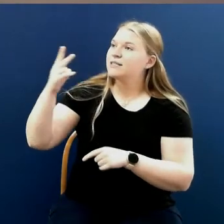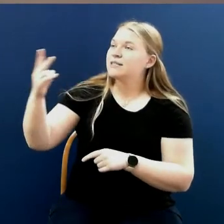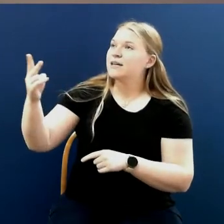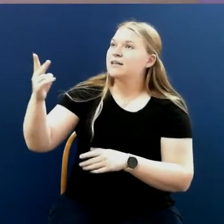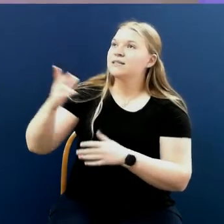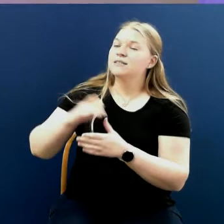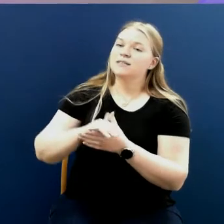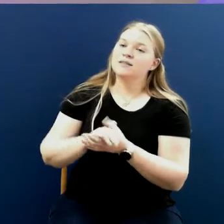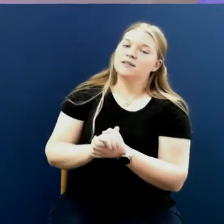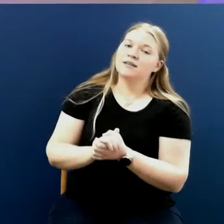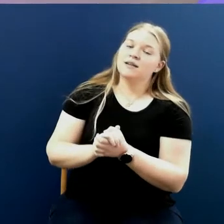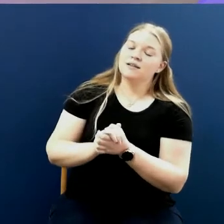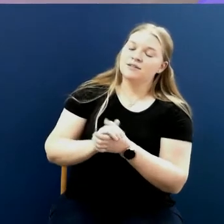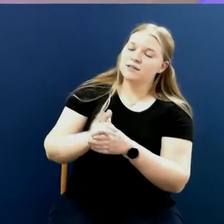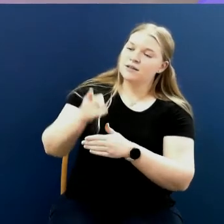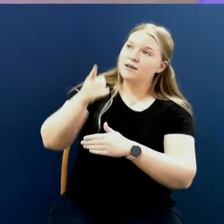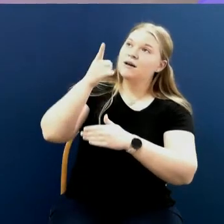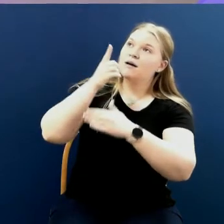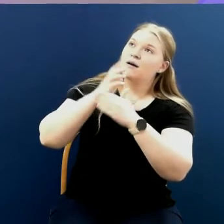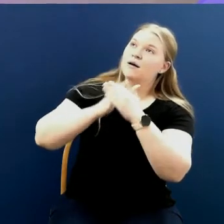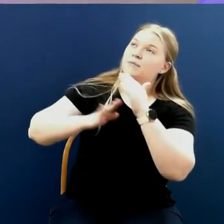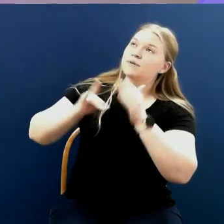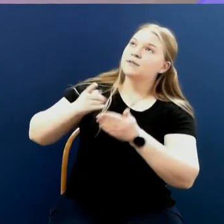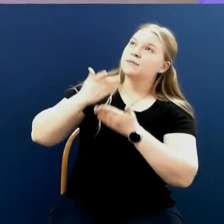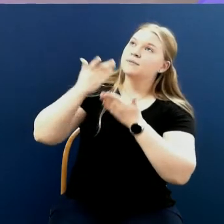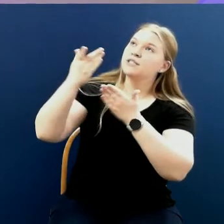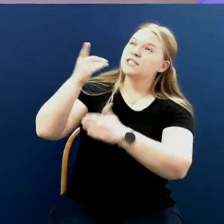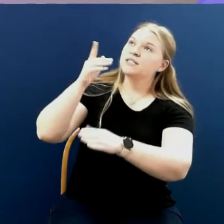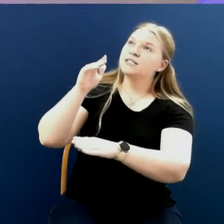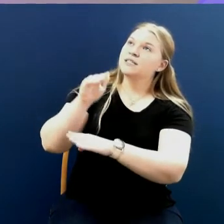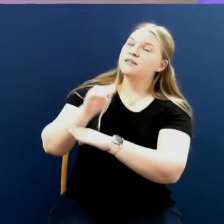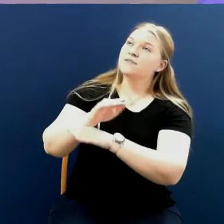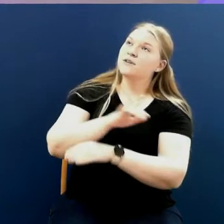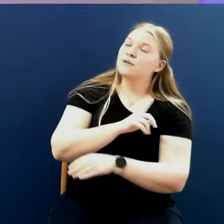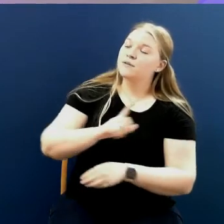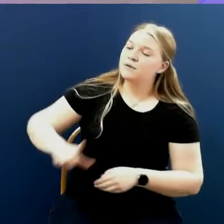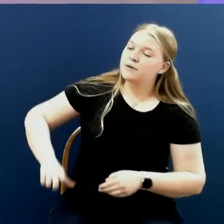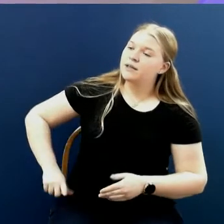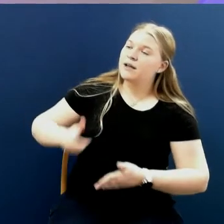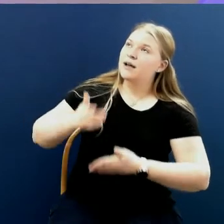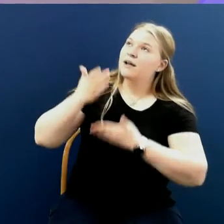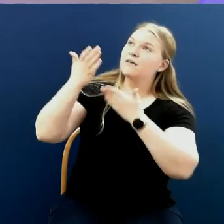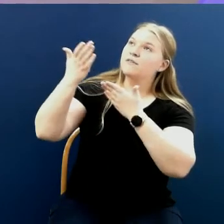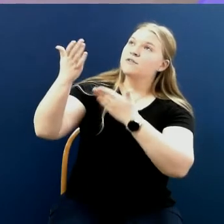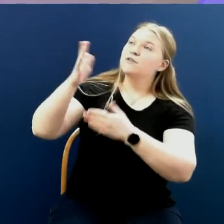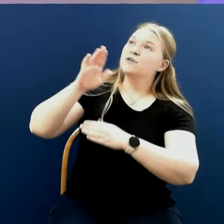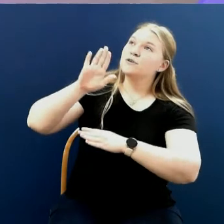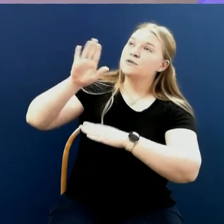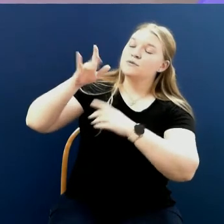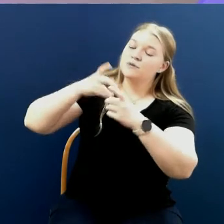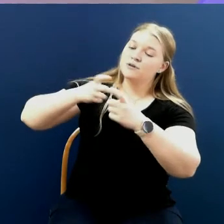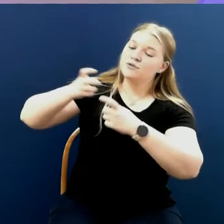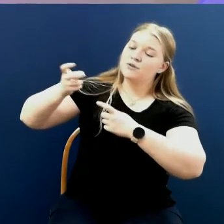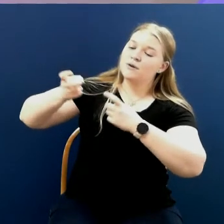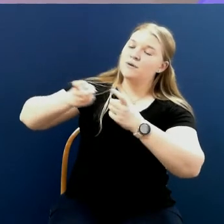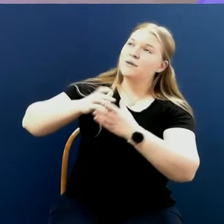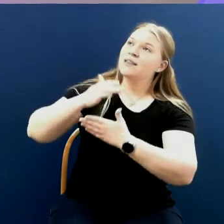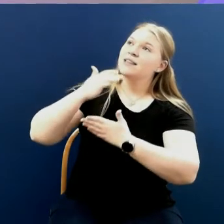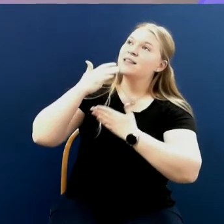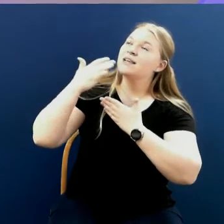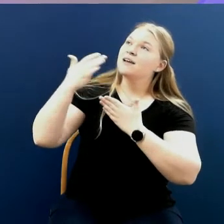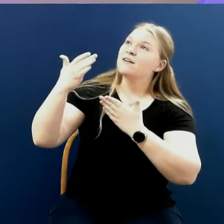And Lord, and it's in humble submission this evening, Lord, that I give you control.